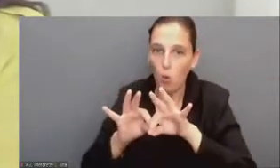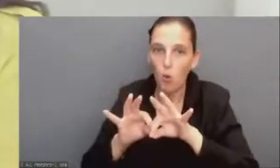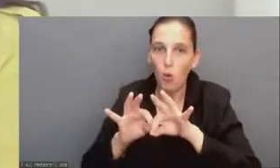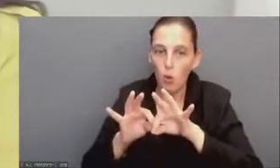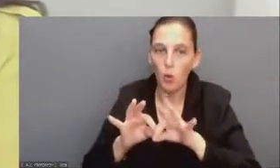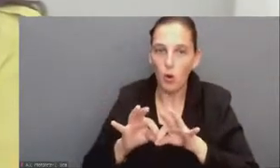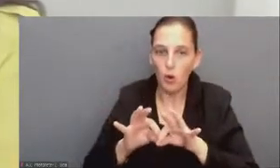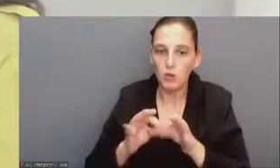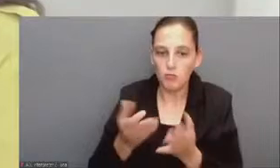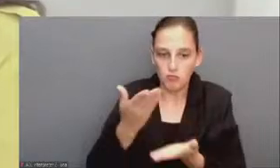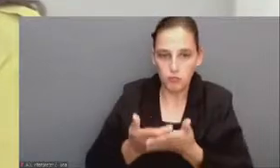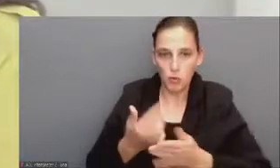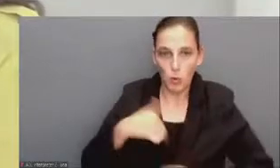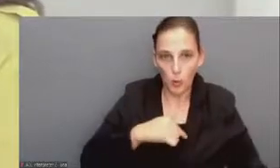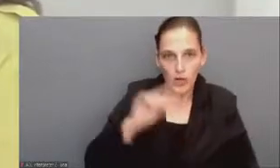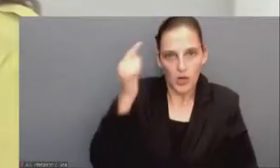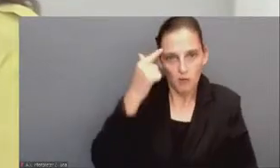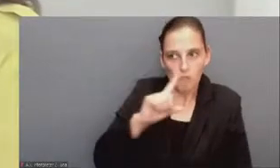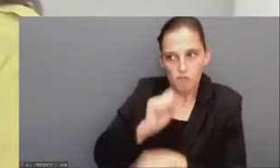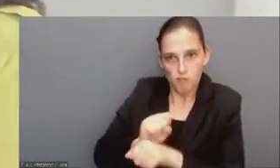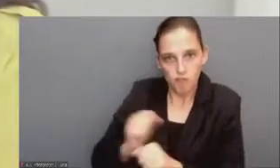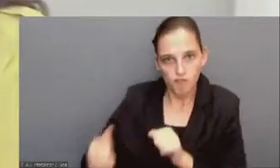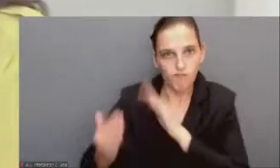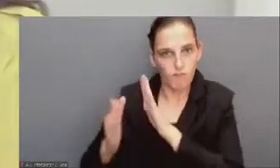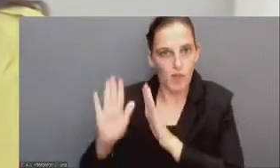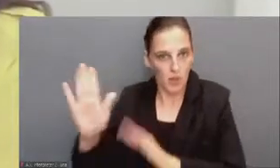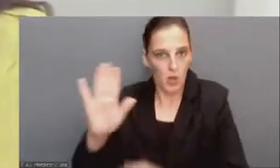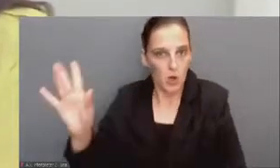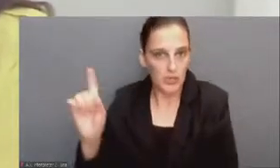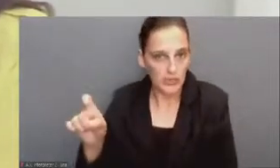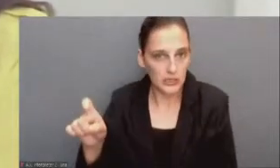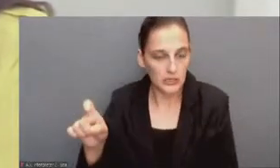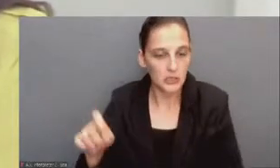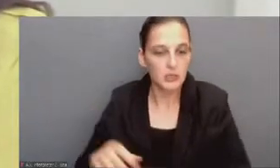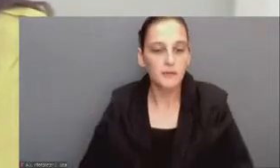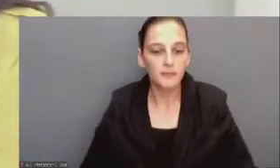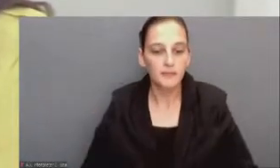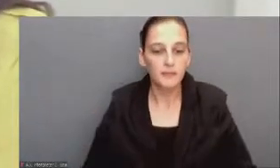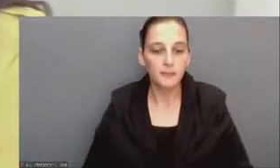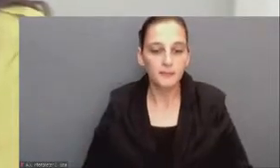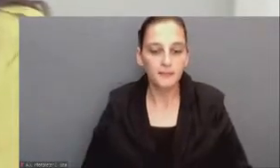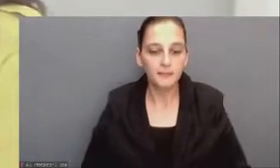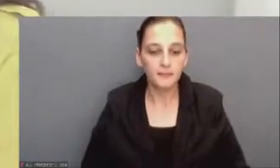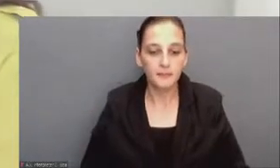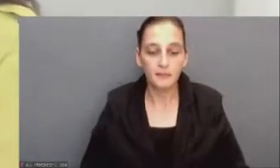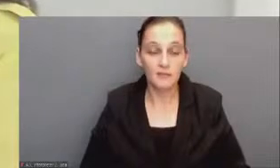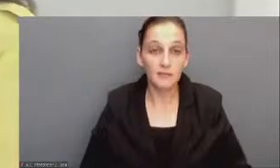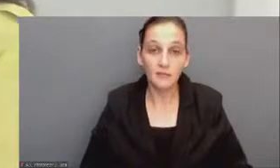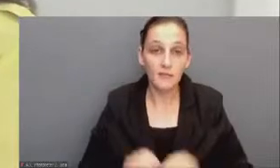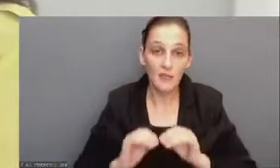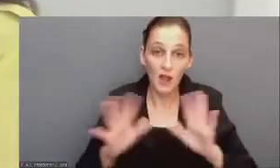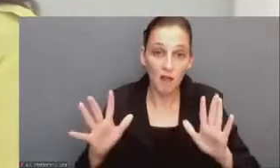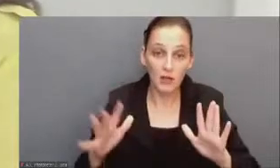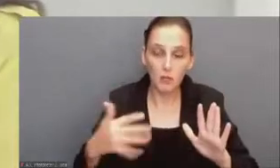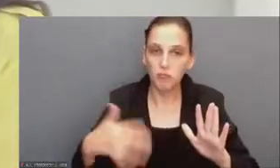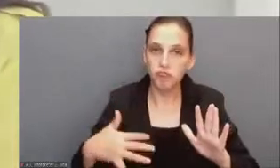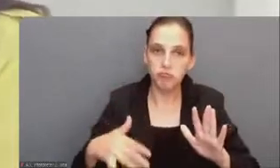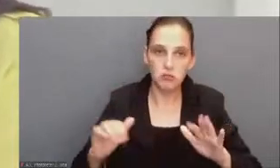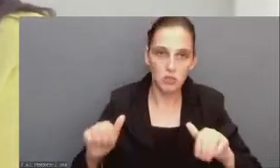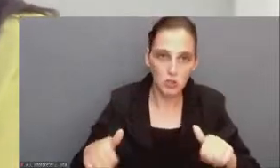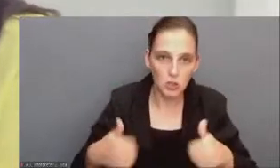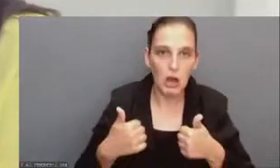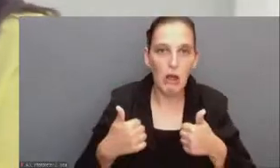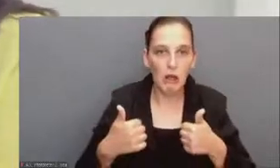accurately responding to their needs. It's obviously a difficult and challenging effort to do that sort